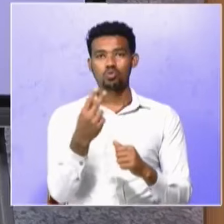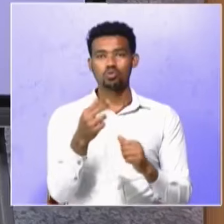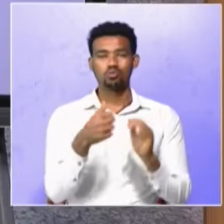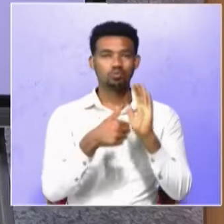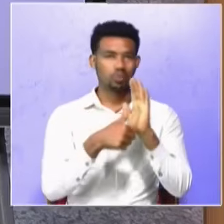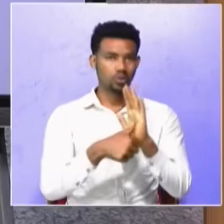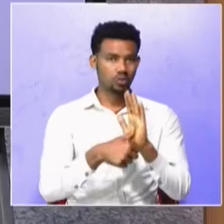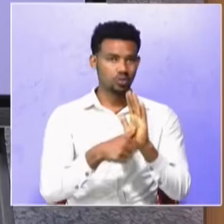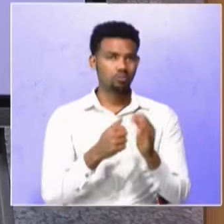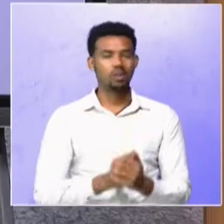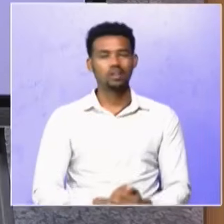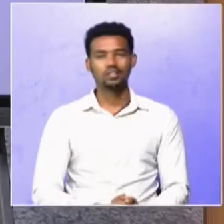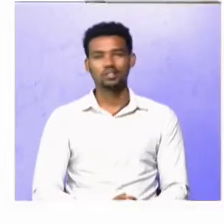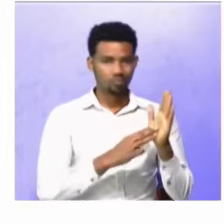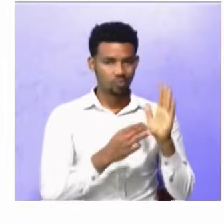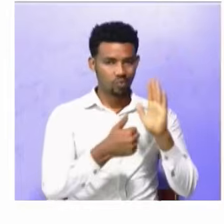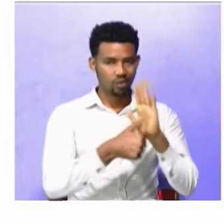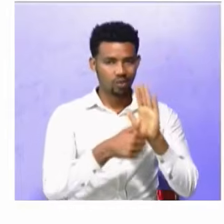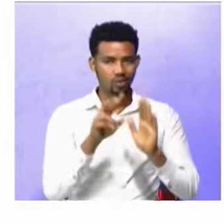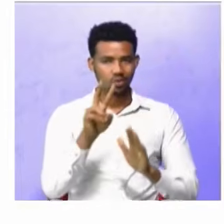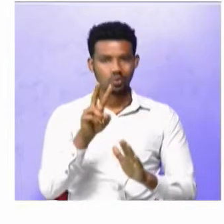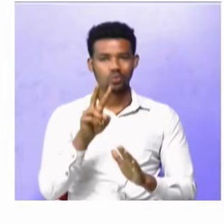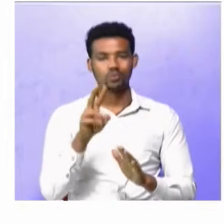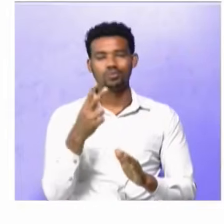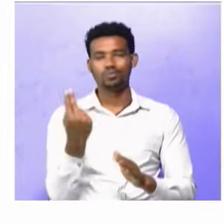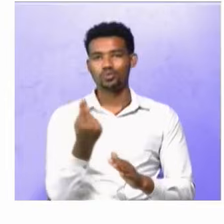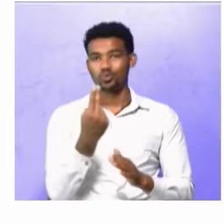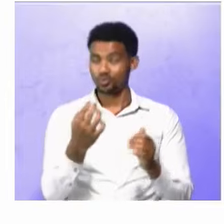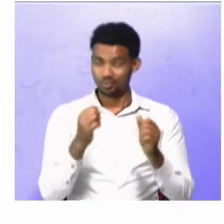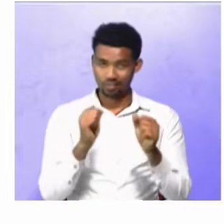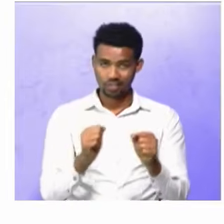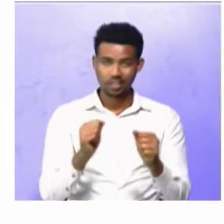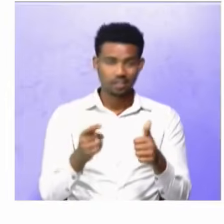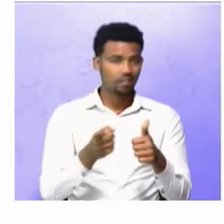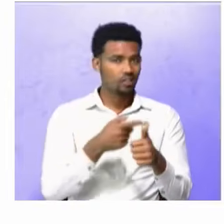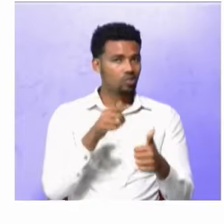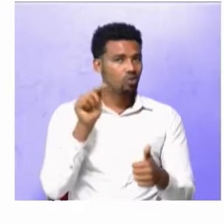marks. The first one, full stop.